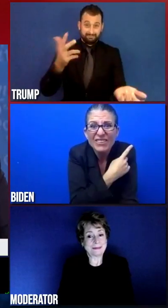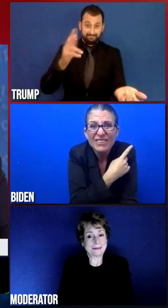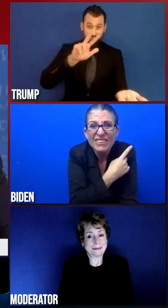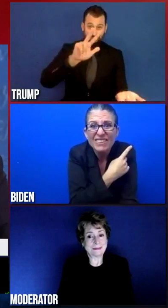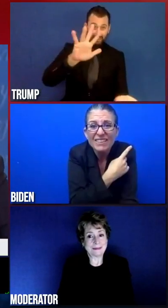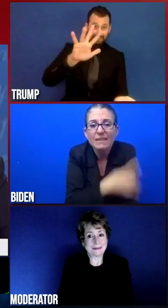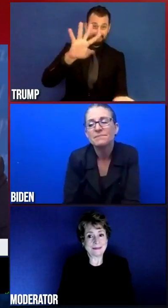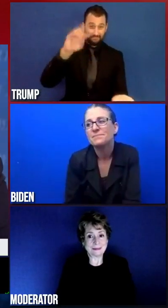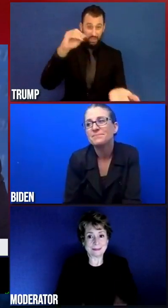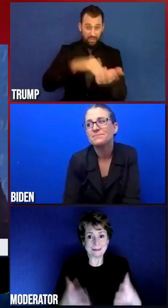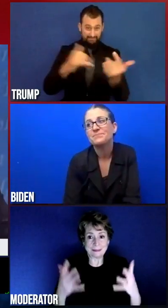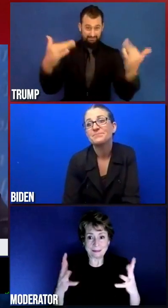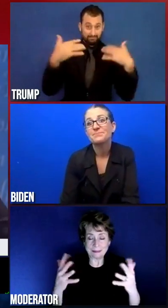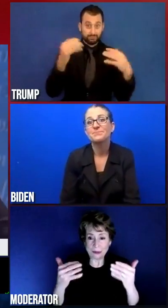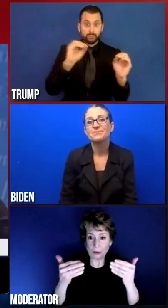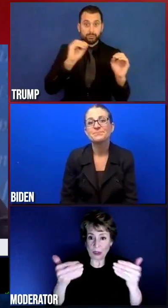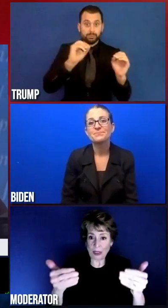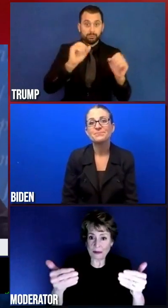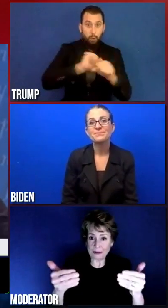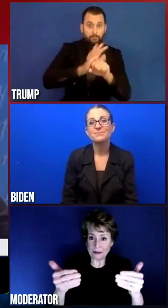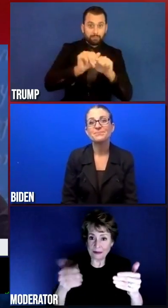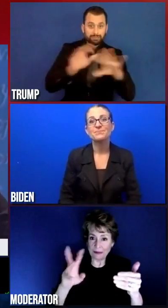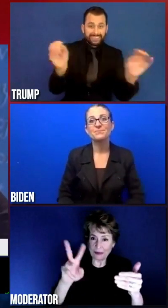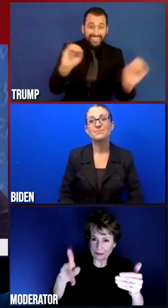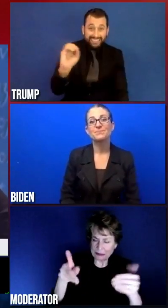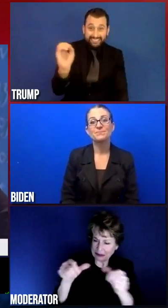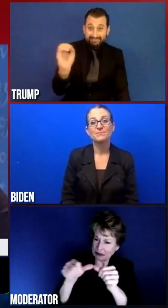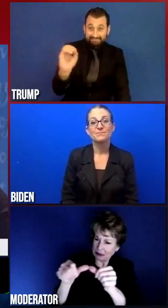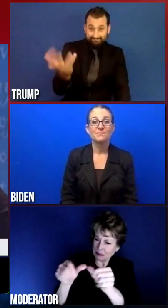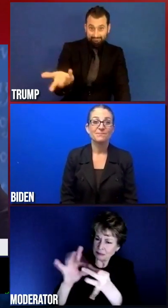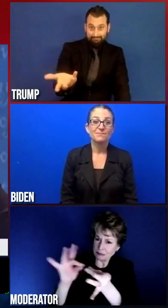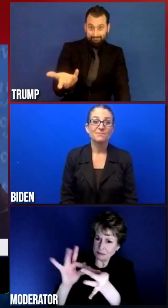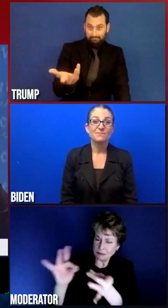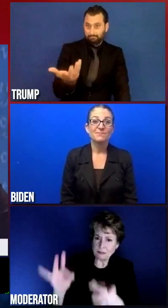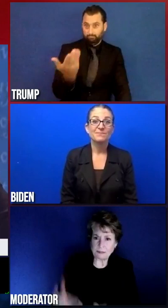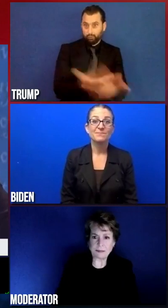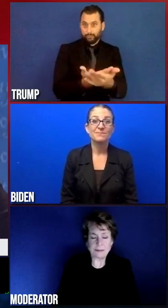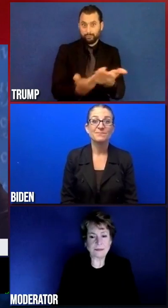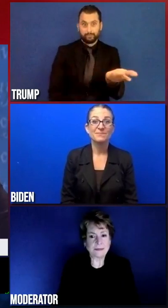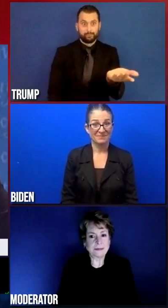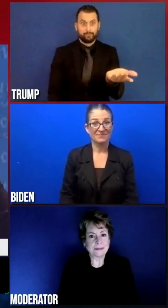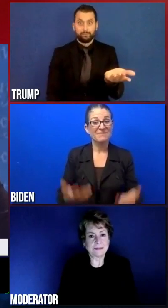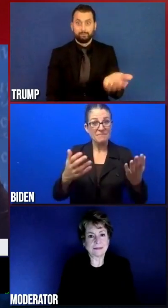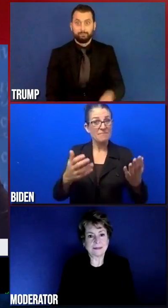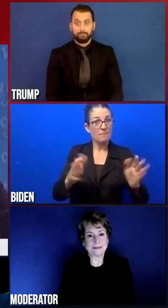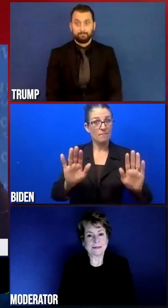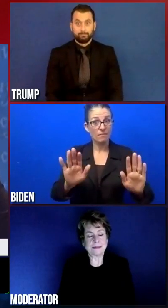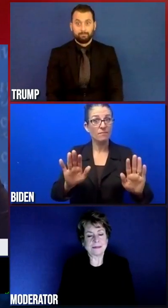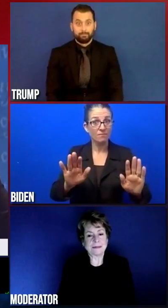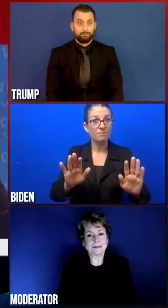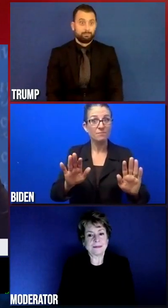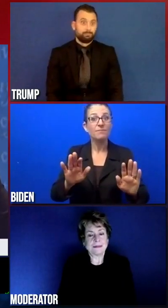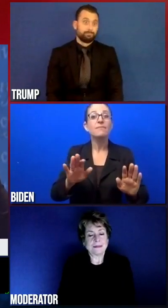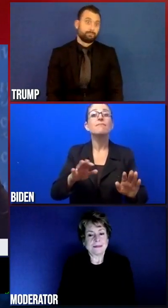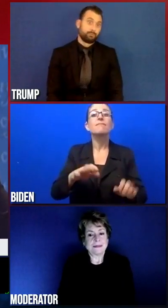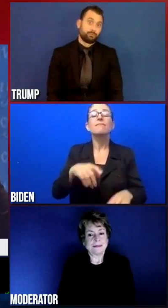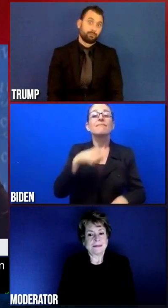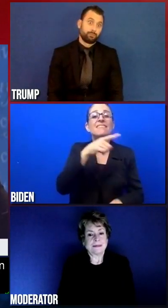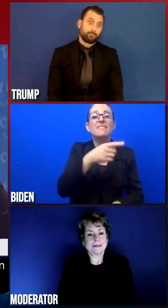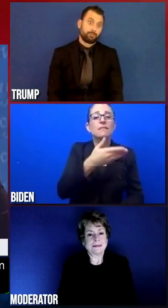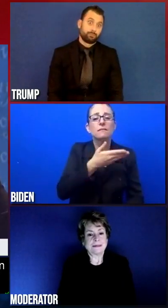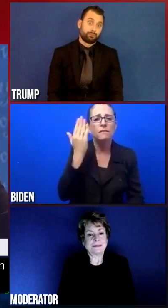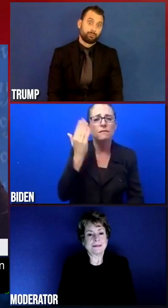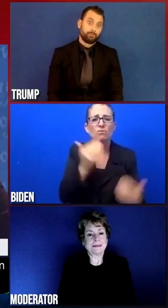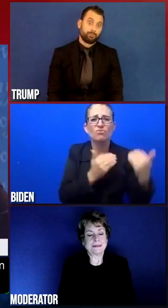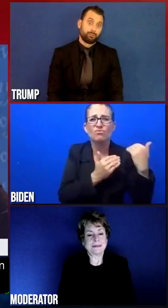move on to our next. Yes, I would. He's been totally irresponsible the way in which he has handled the social distancing and people wearing